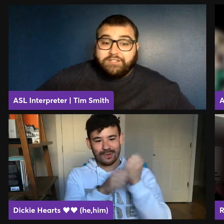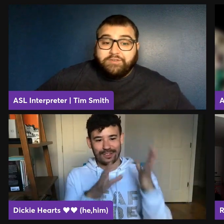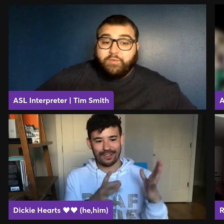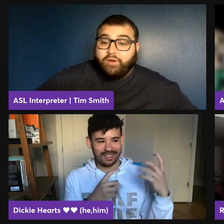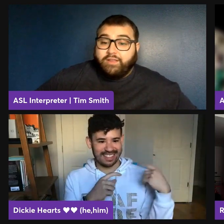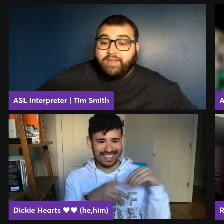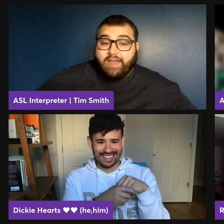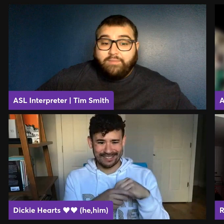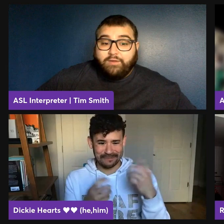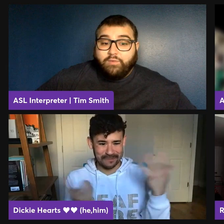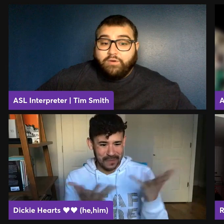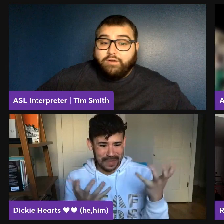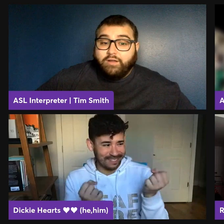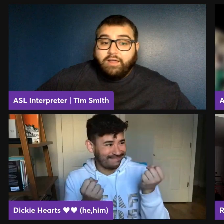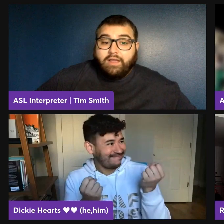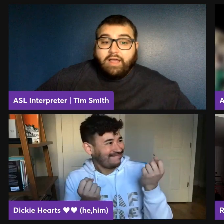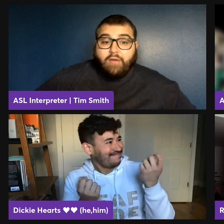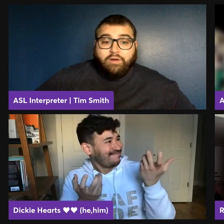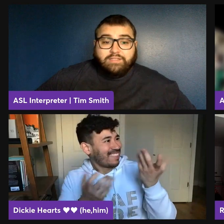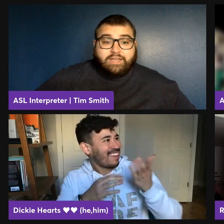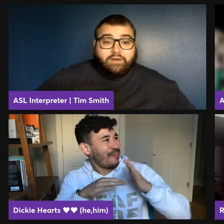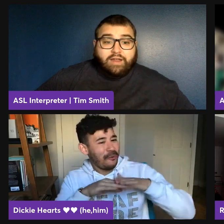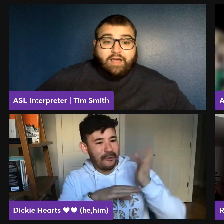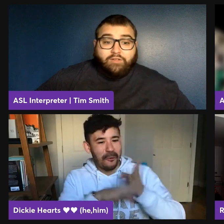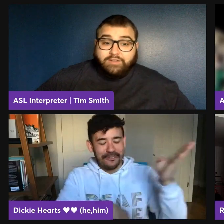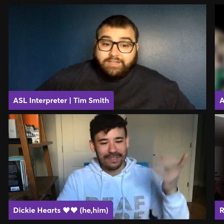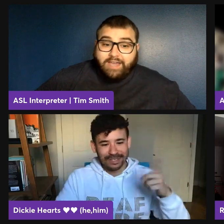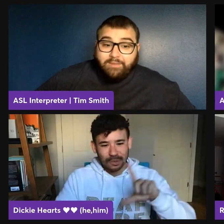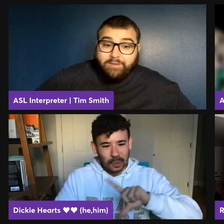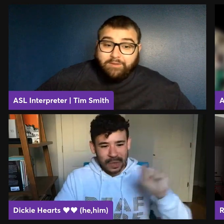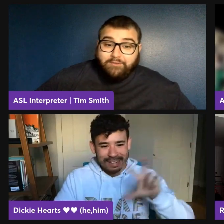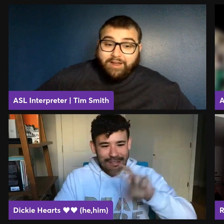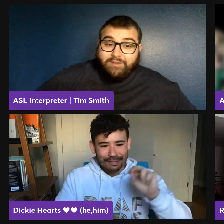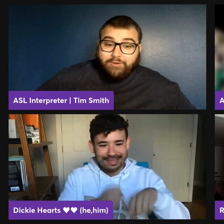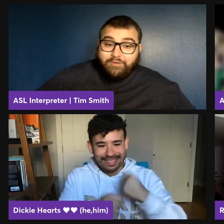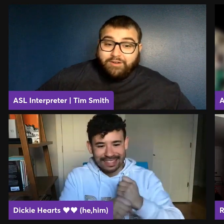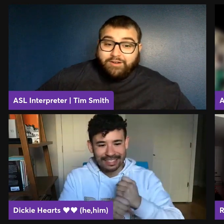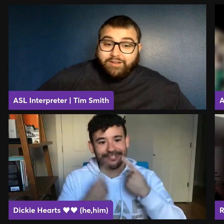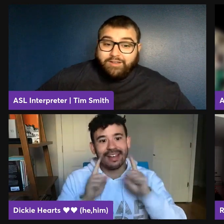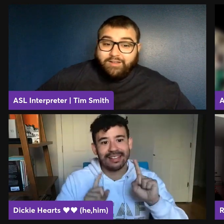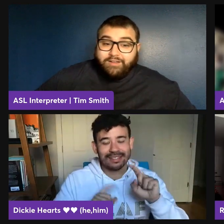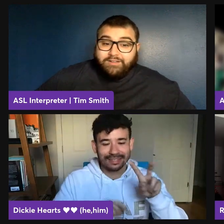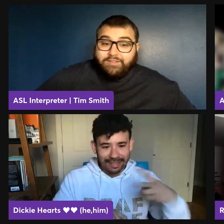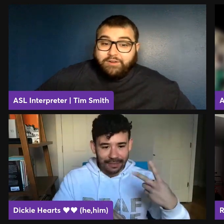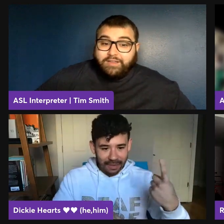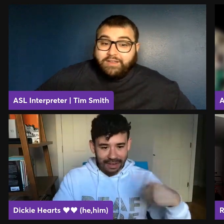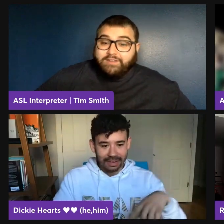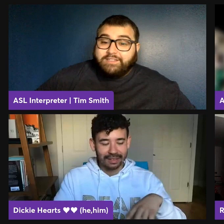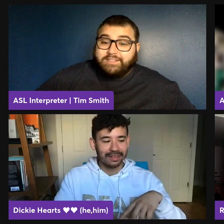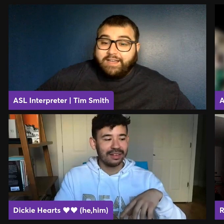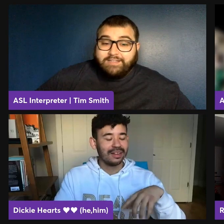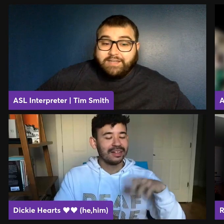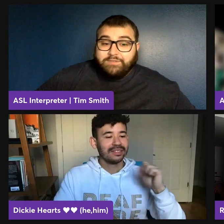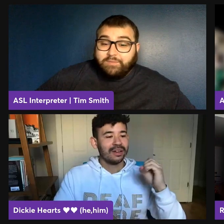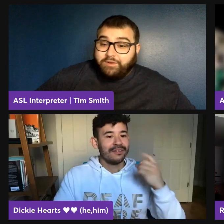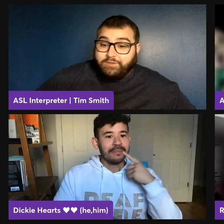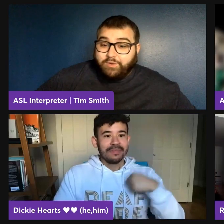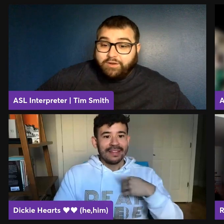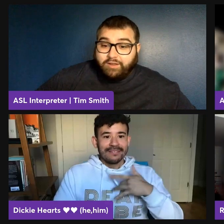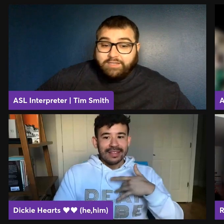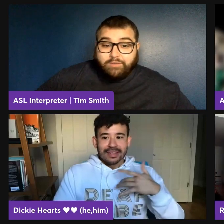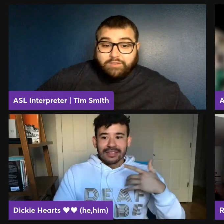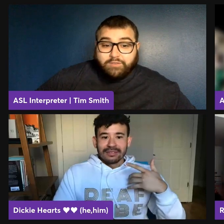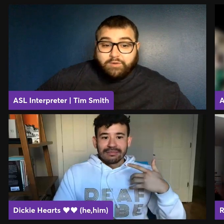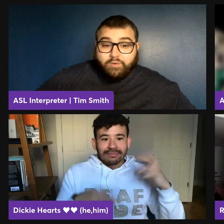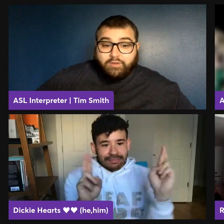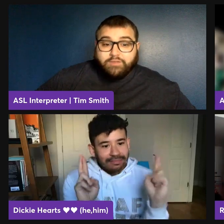person in history won the Academy Award. I want to say, and how long has the Academy been around? Over 30 years since the last time someone has